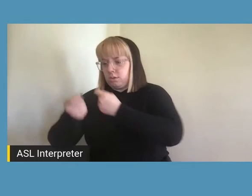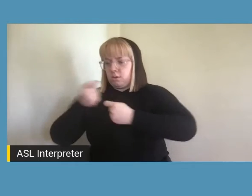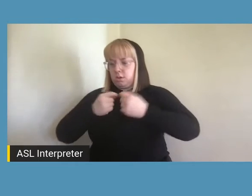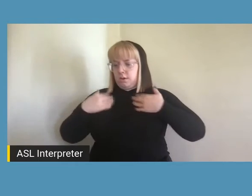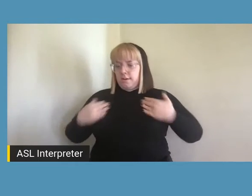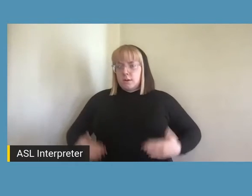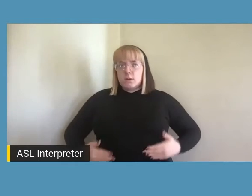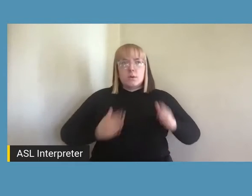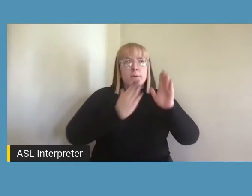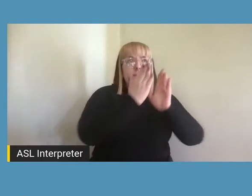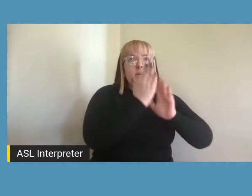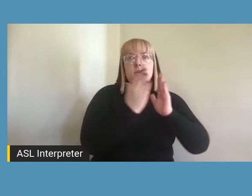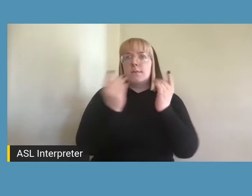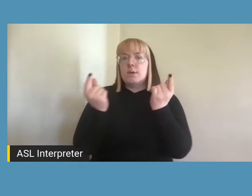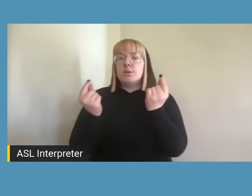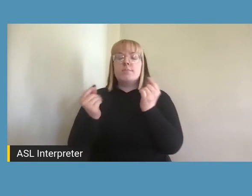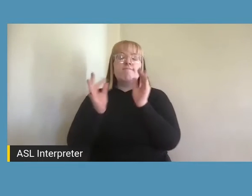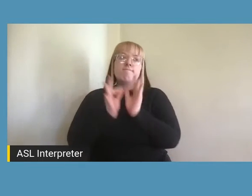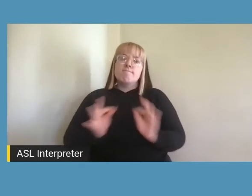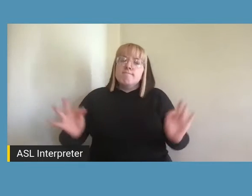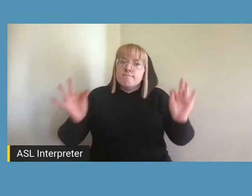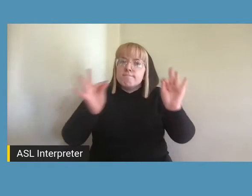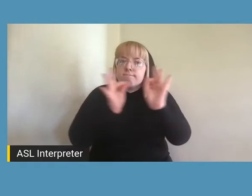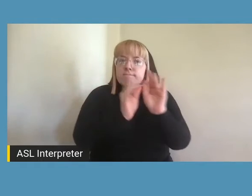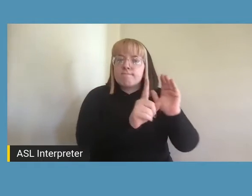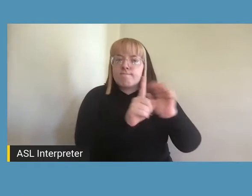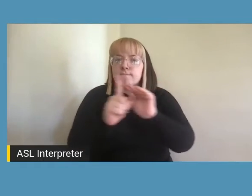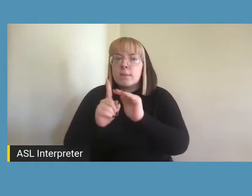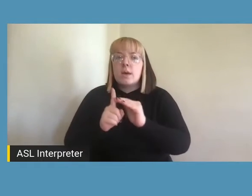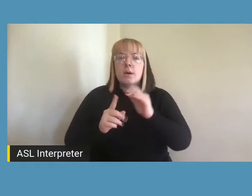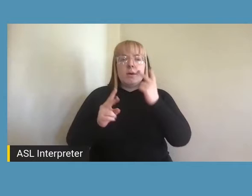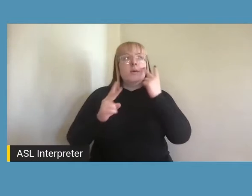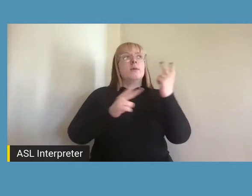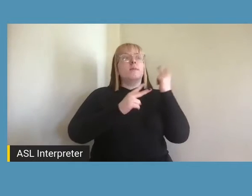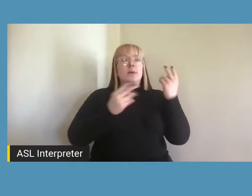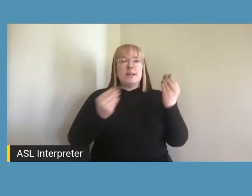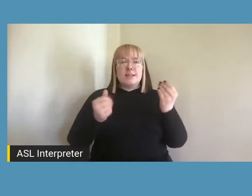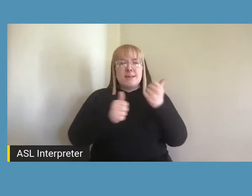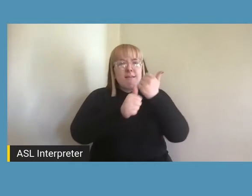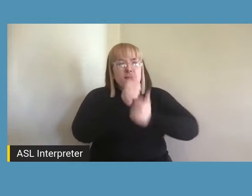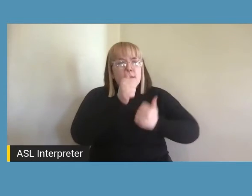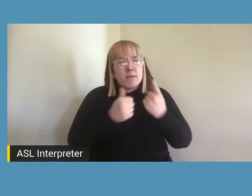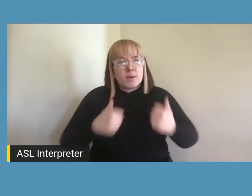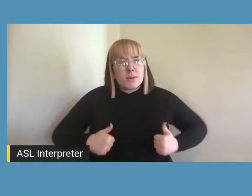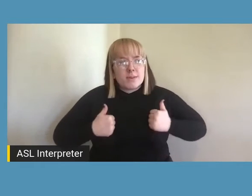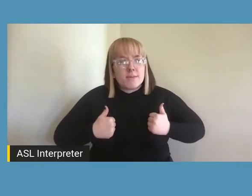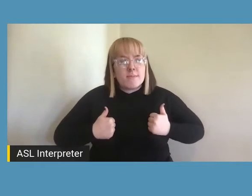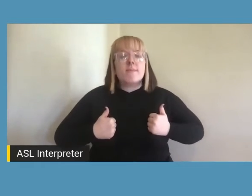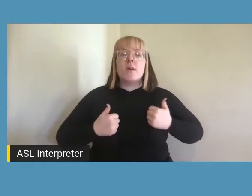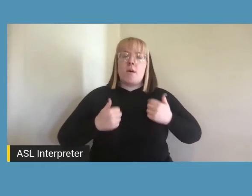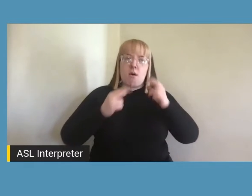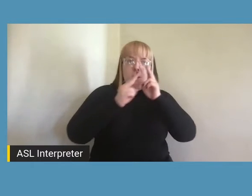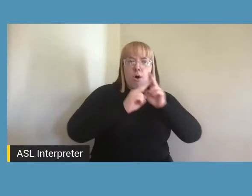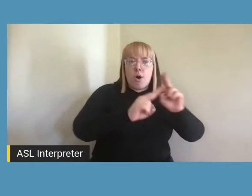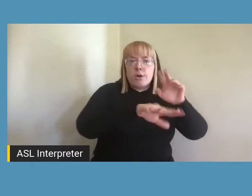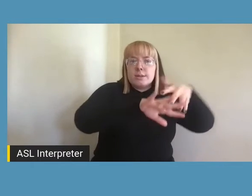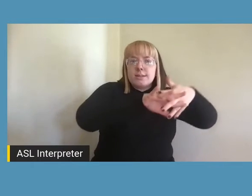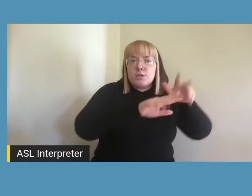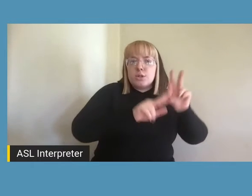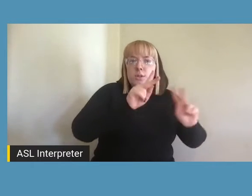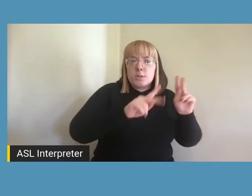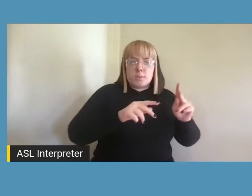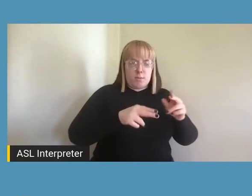physical sense of place, it is important to reflect on the land we each occupy and honor the Indigenous people who have called it